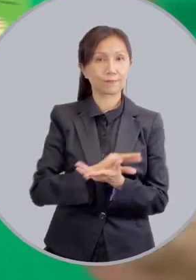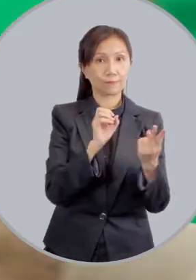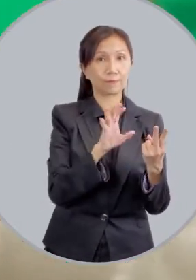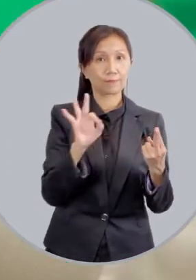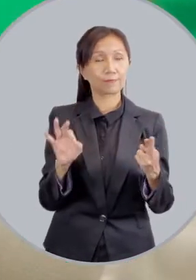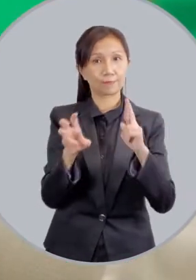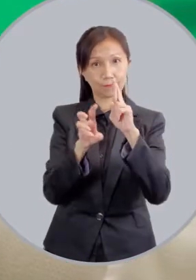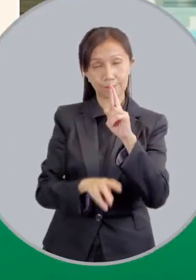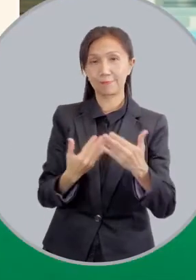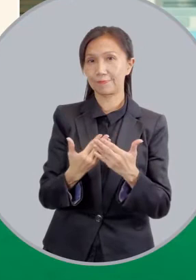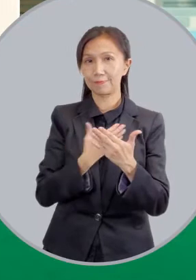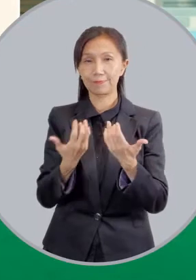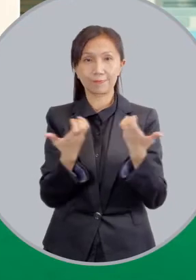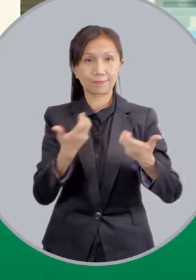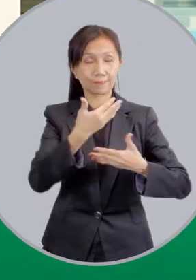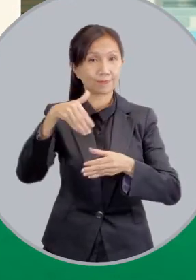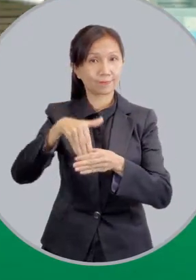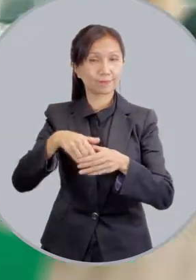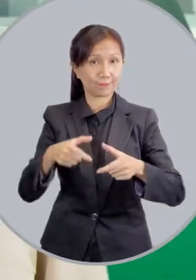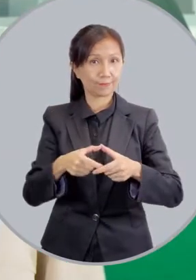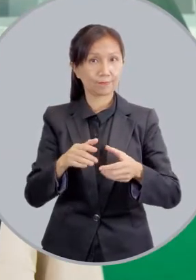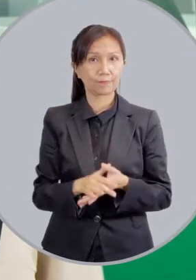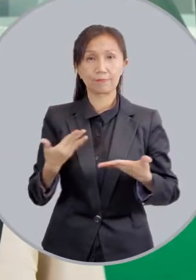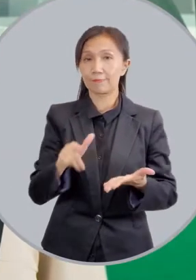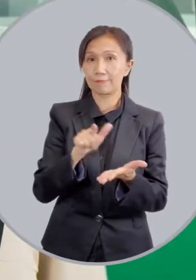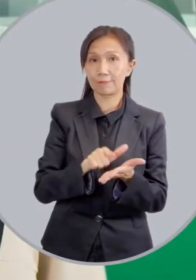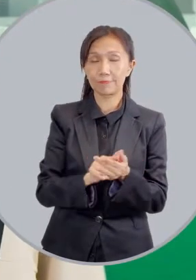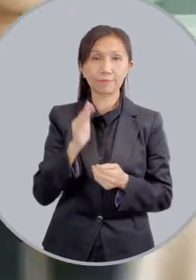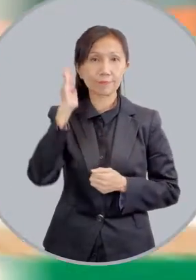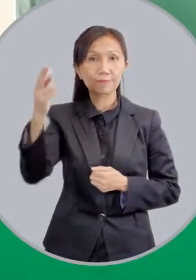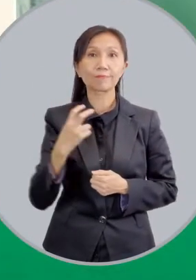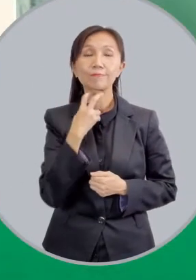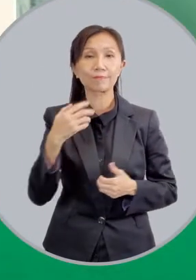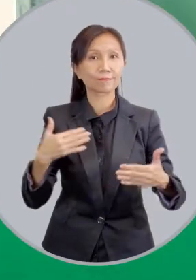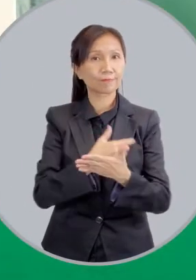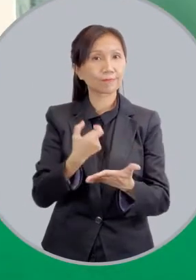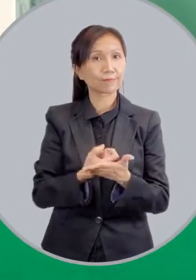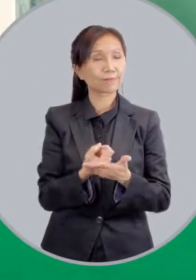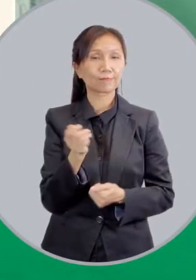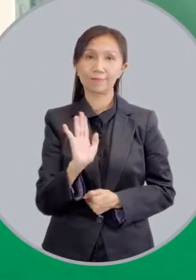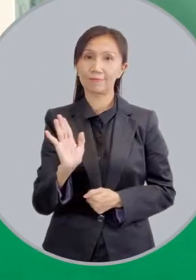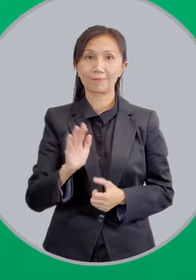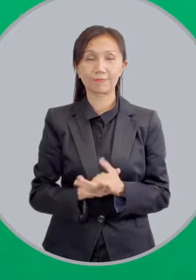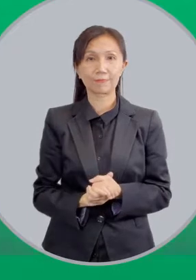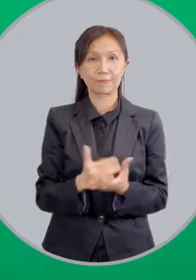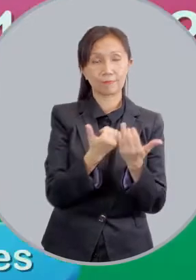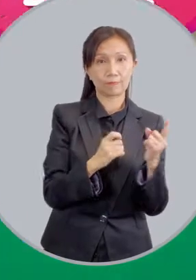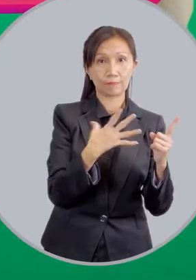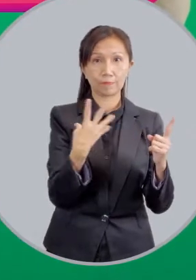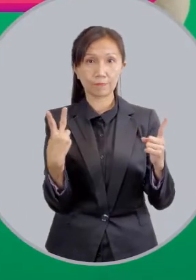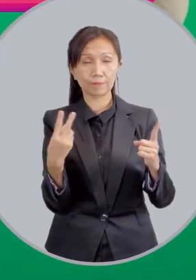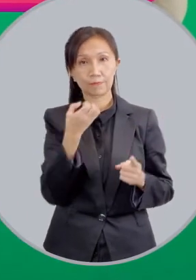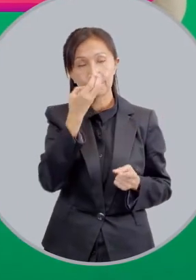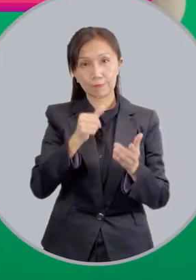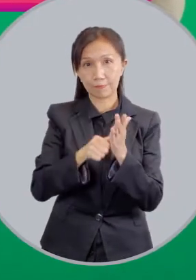apply for a JoyYou Card in phases by the end of 2023 to enjoy the $2 scheme. Your current Octopus will not be covered in future. Hong Kong